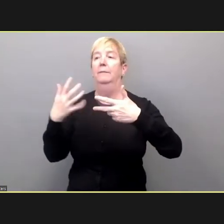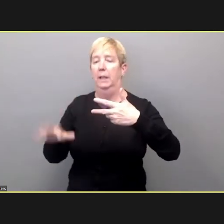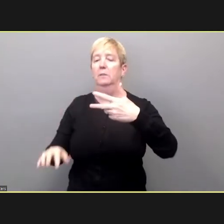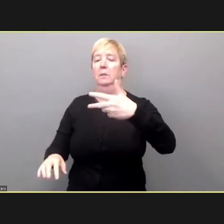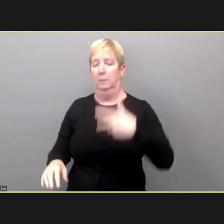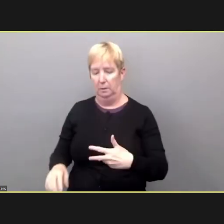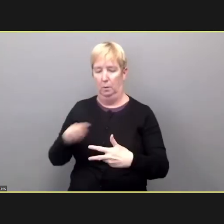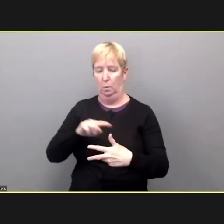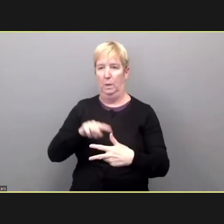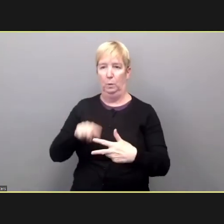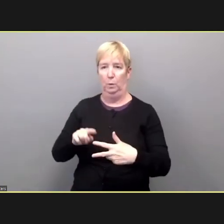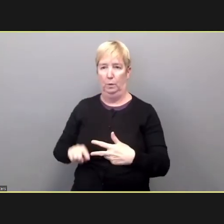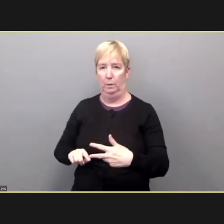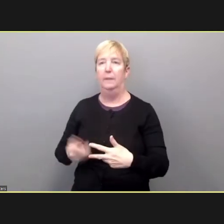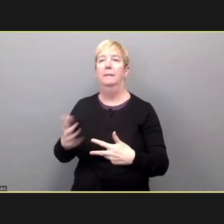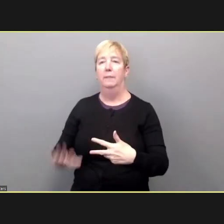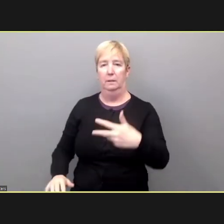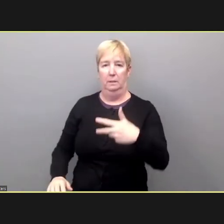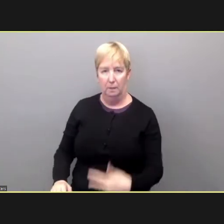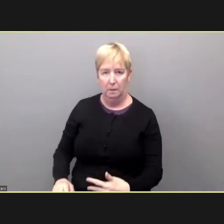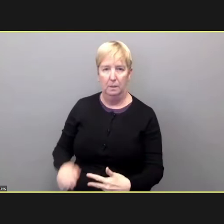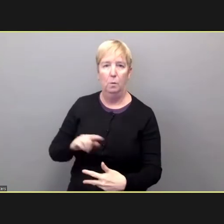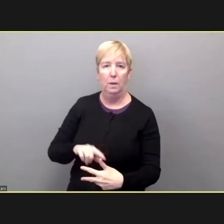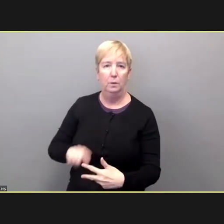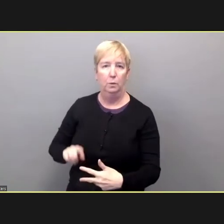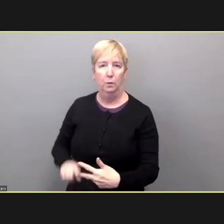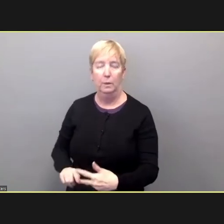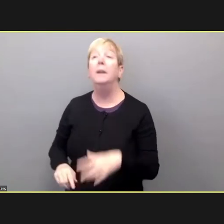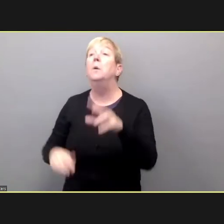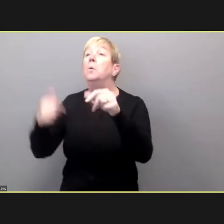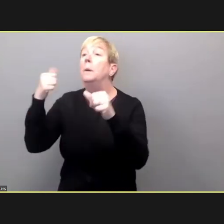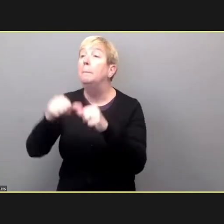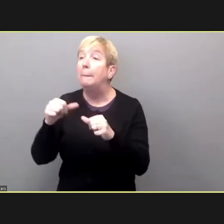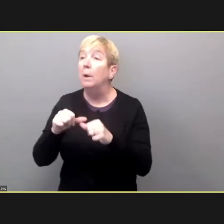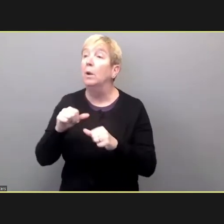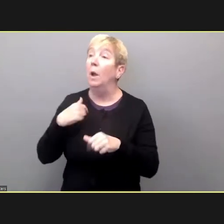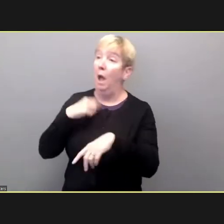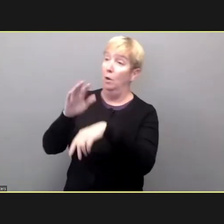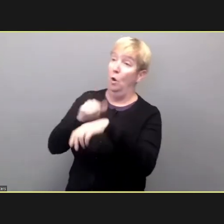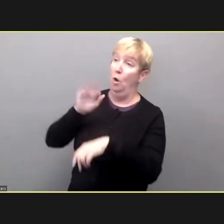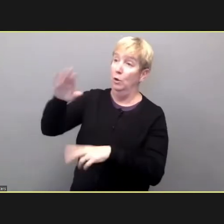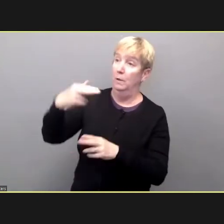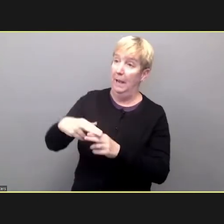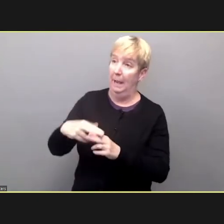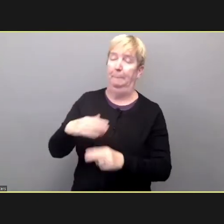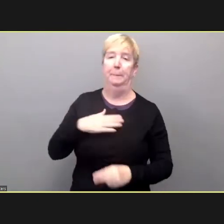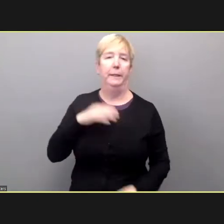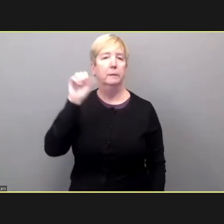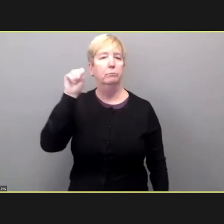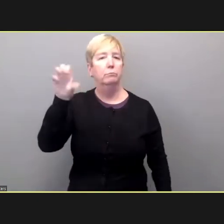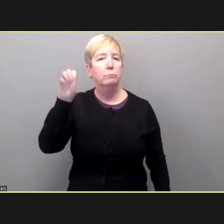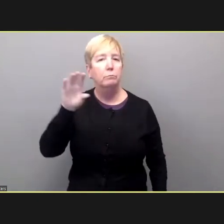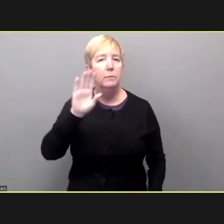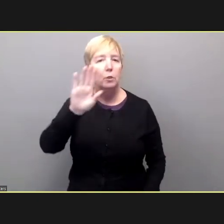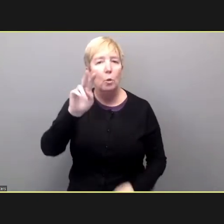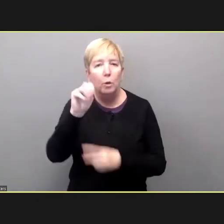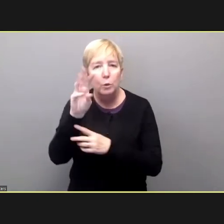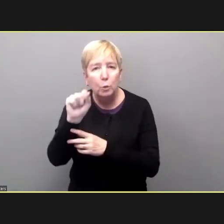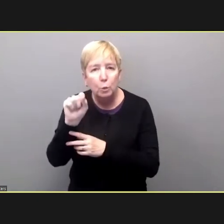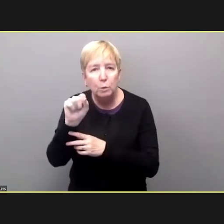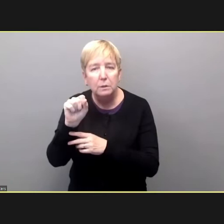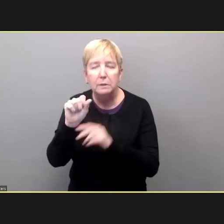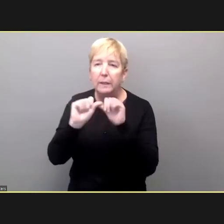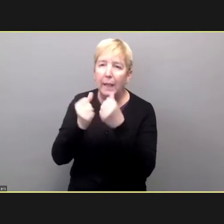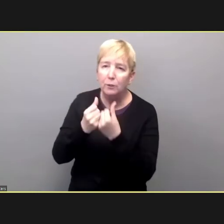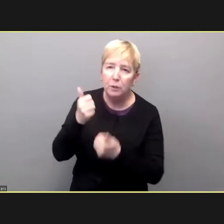it's your turn, please announce the media outlet that you're associated with. Also, no need to stack a bunch of questions together. We'll